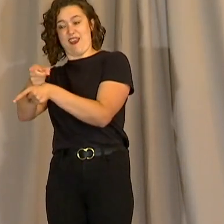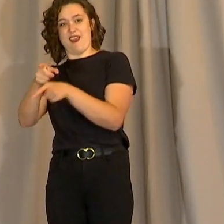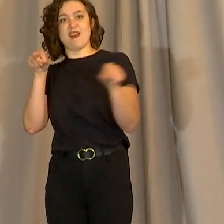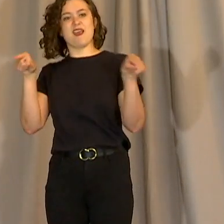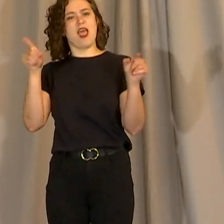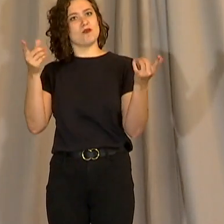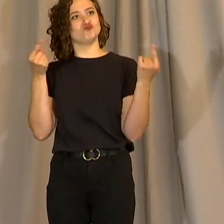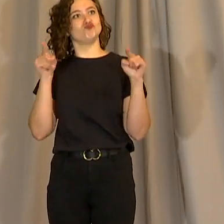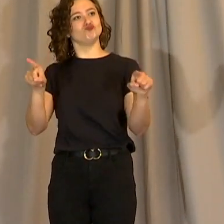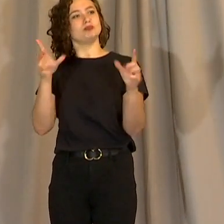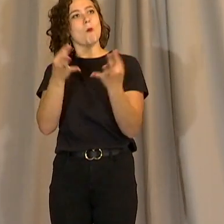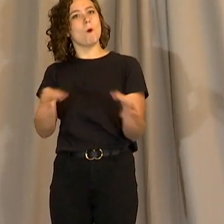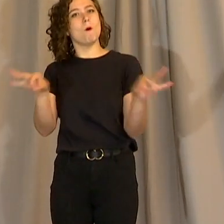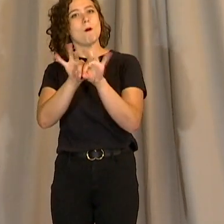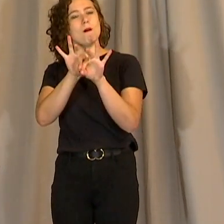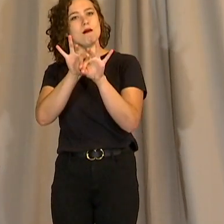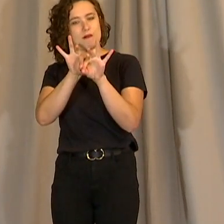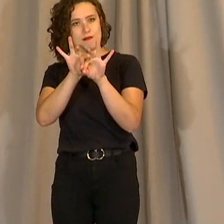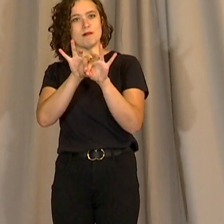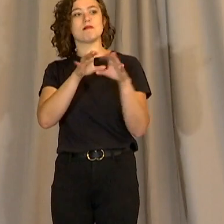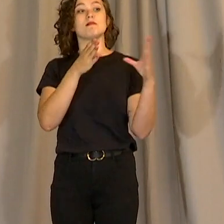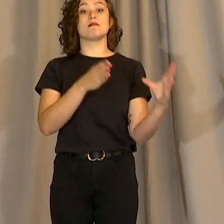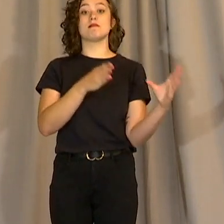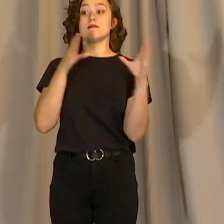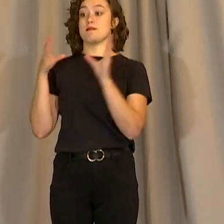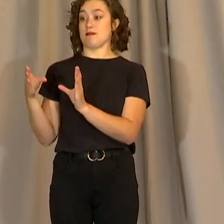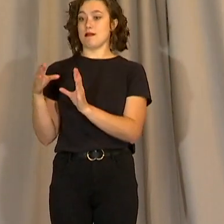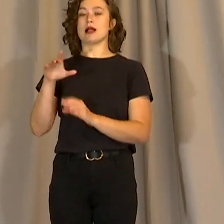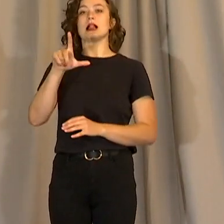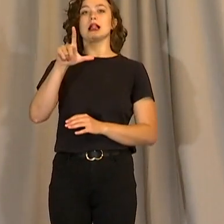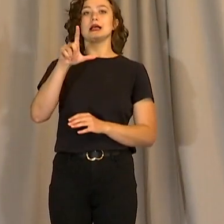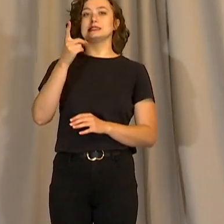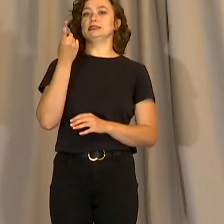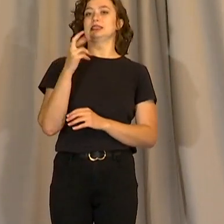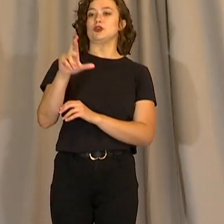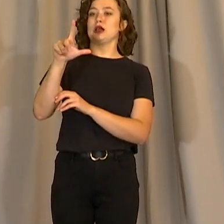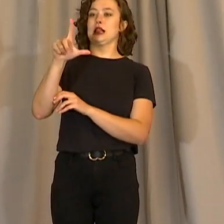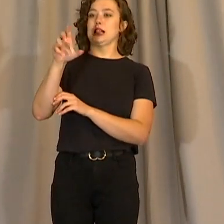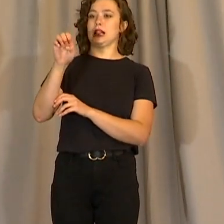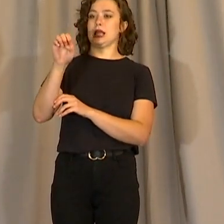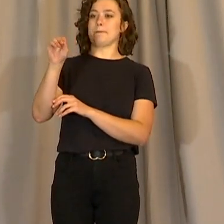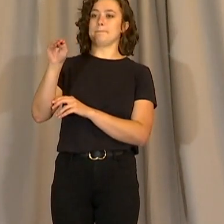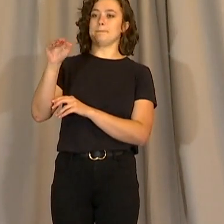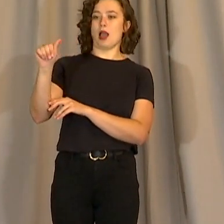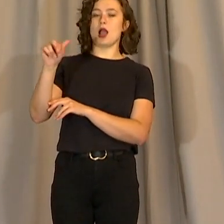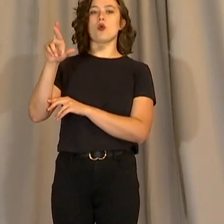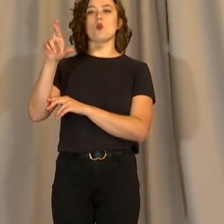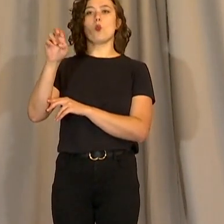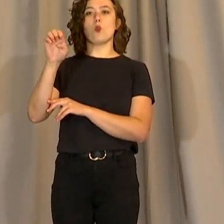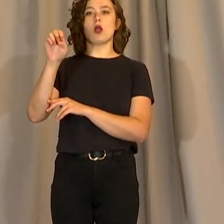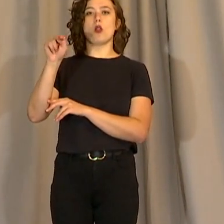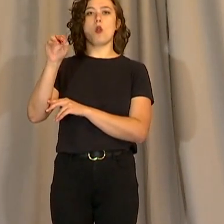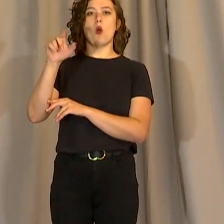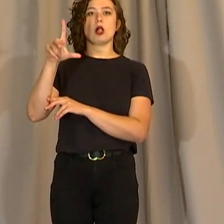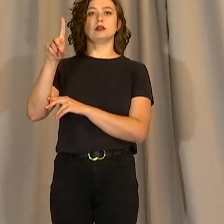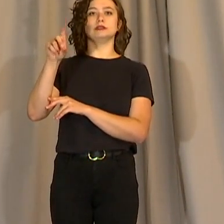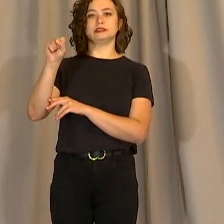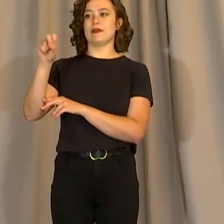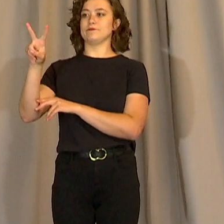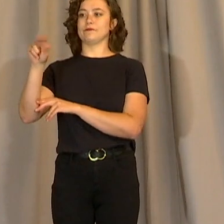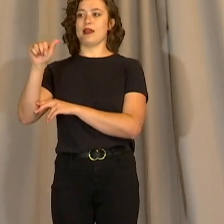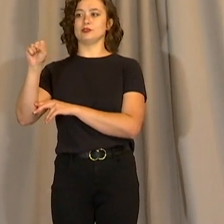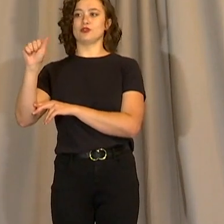And directly to my left, Dr. Rema Reynolds Vassar. Dr. Reynolds Vassar teaches educational leadership